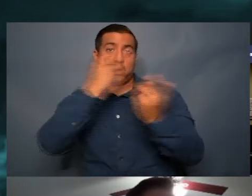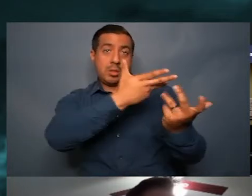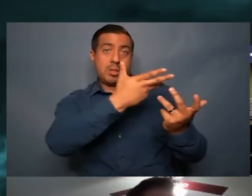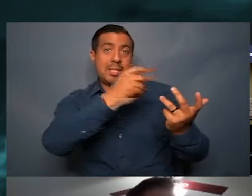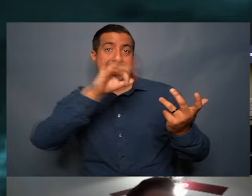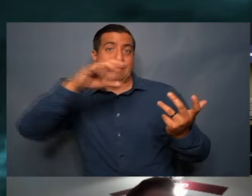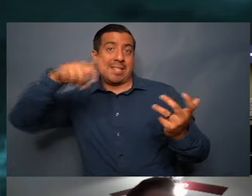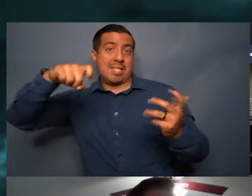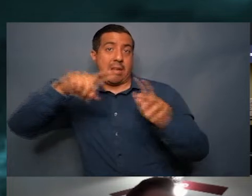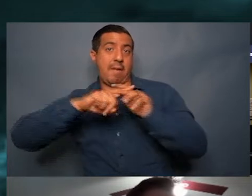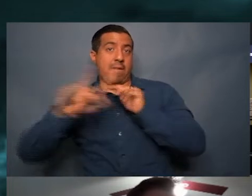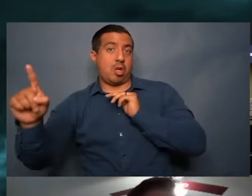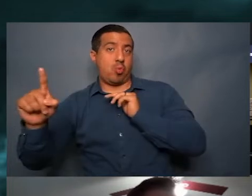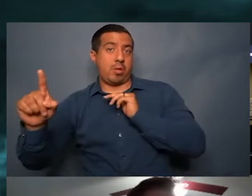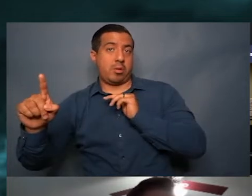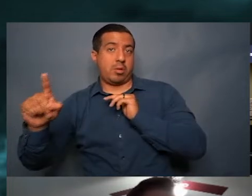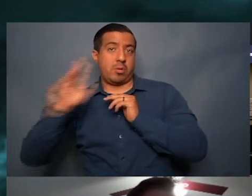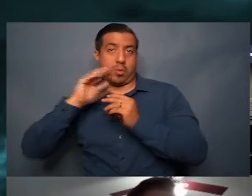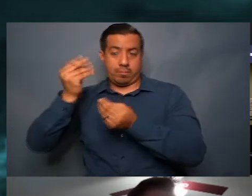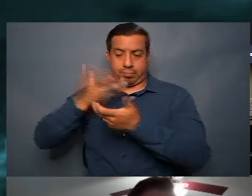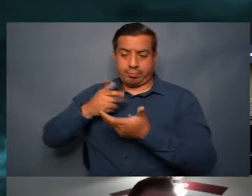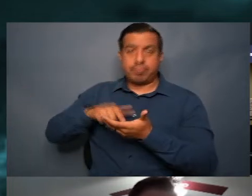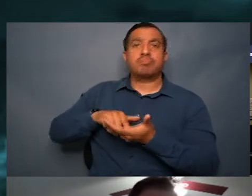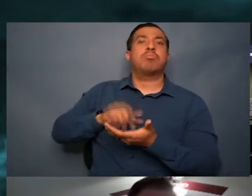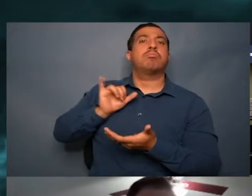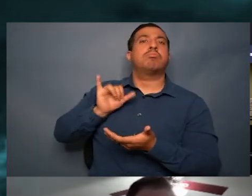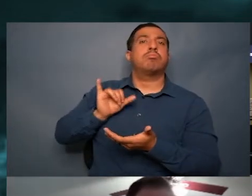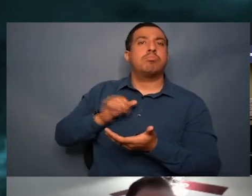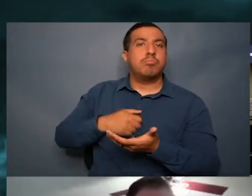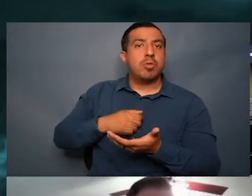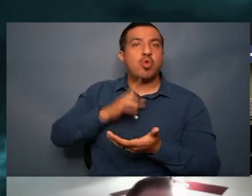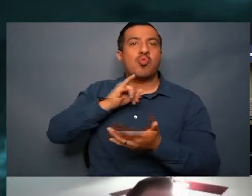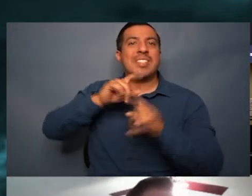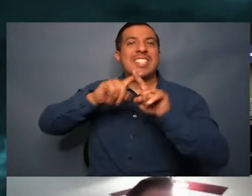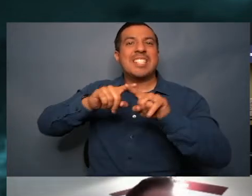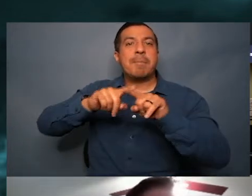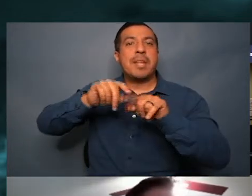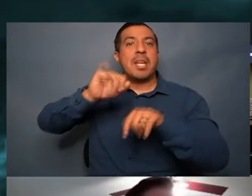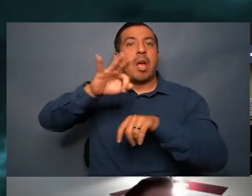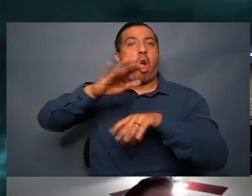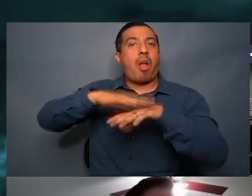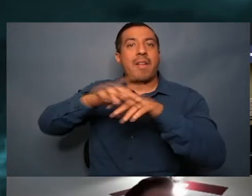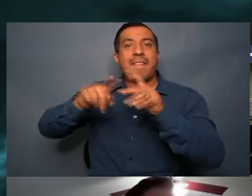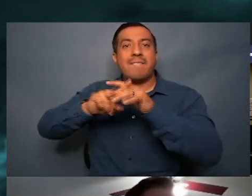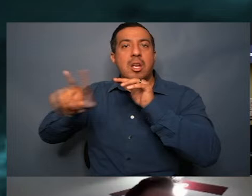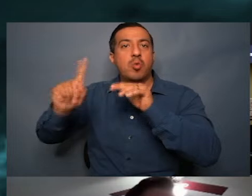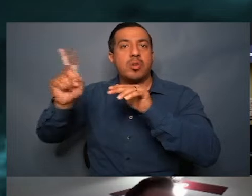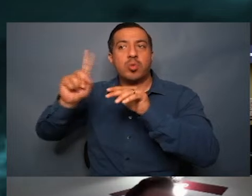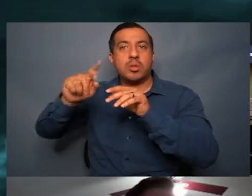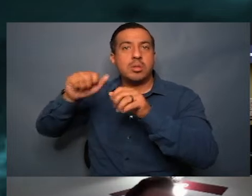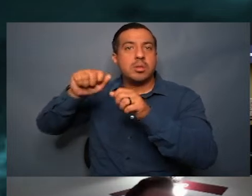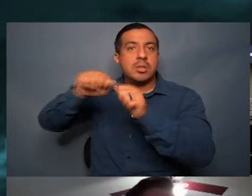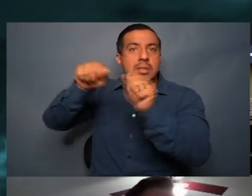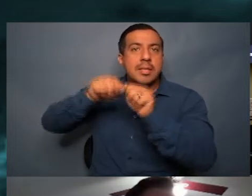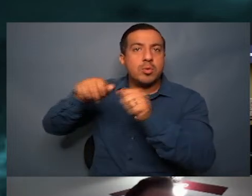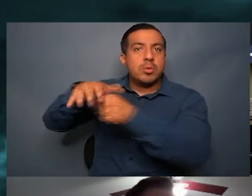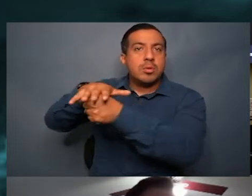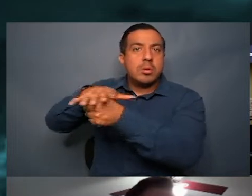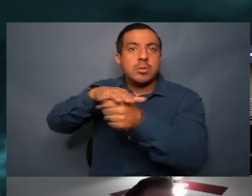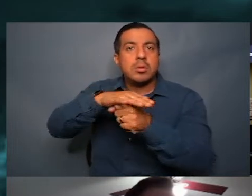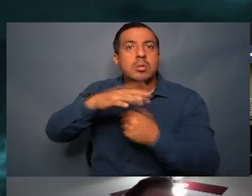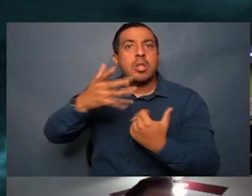then also, based where you are in the county on that evacuation order. We evacuate from